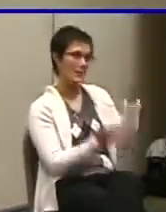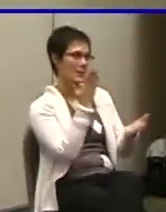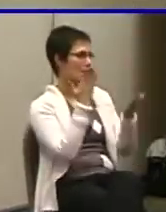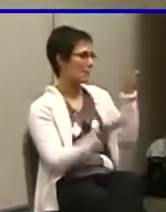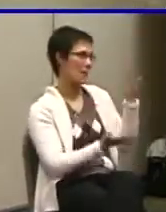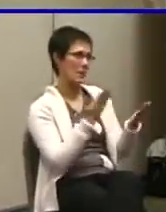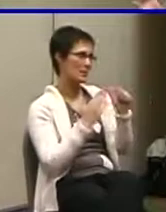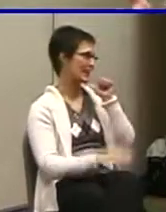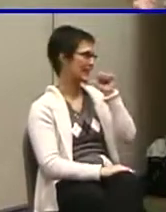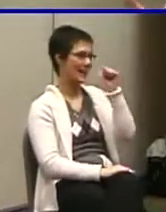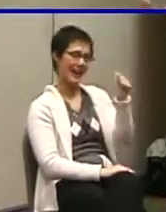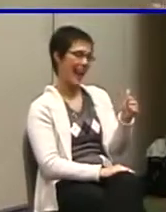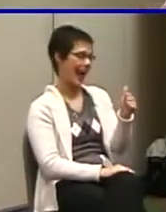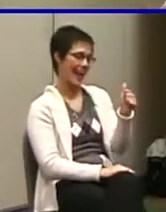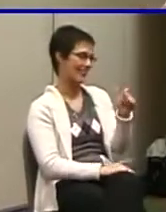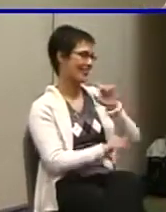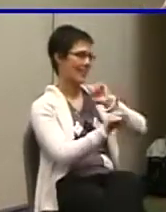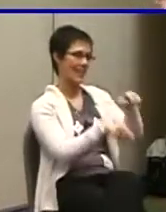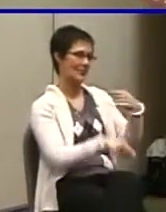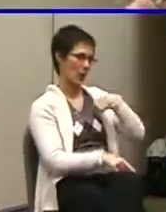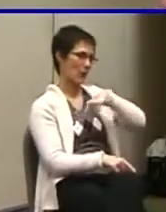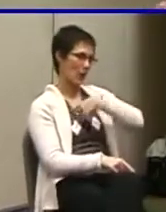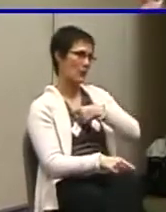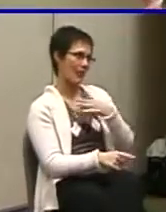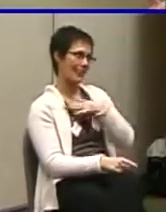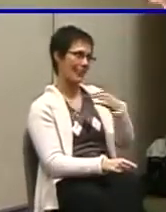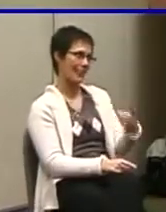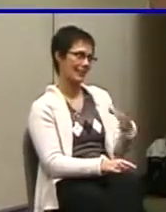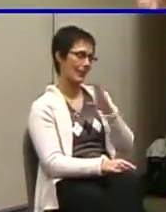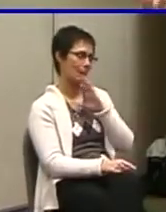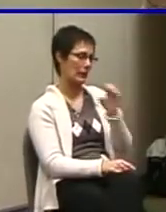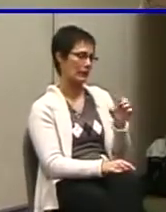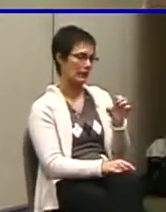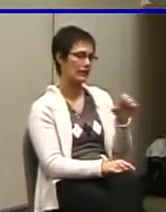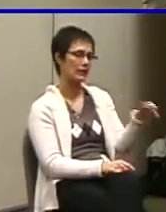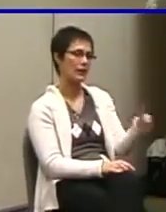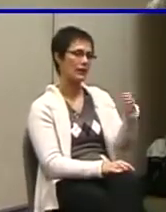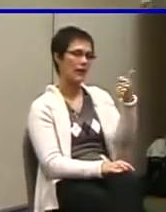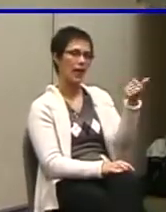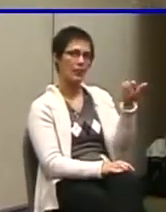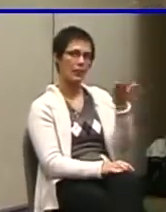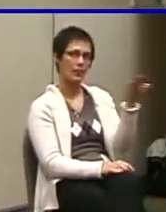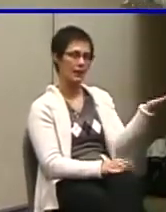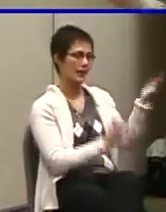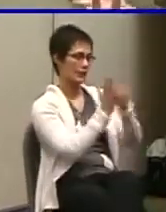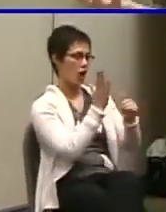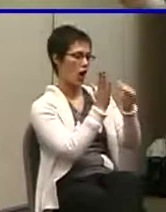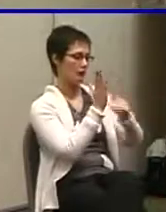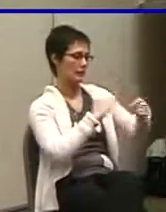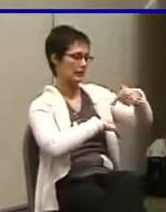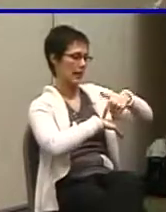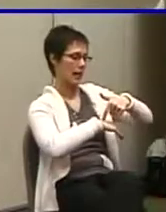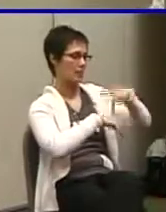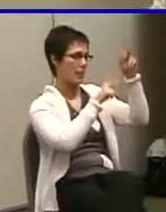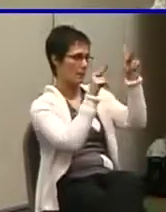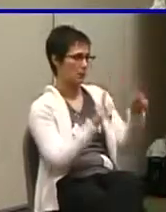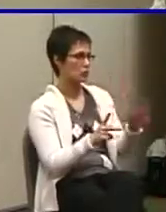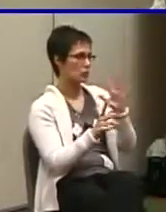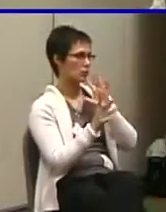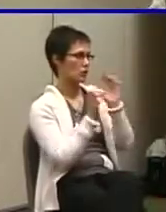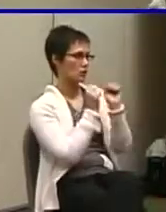the panacea that we'd like it to be. The other piece of that is that oftentimes the person who talks with the doctor is the